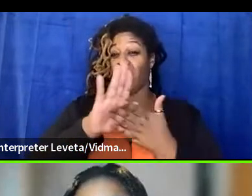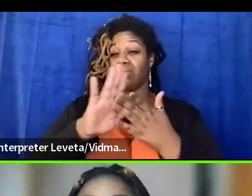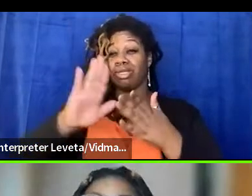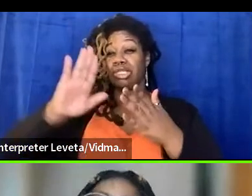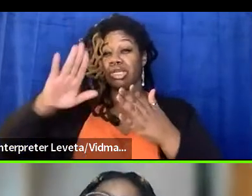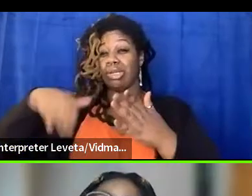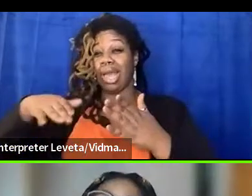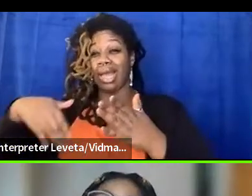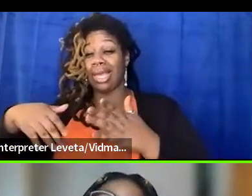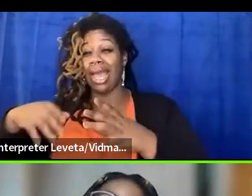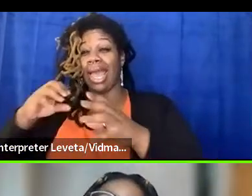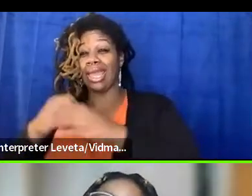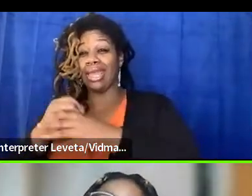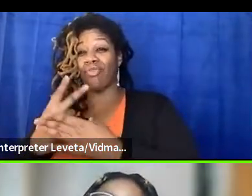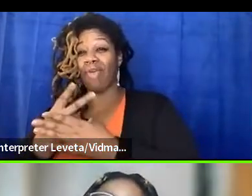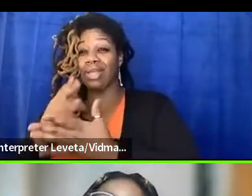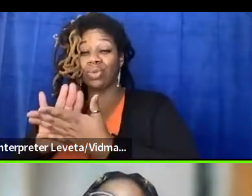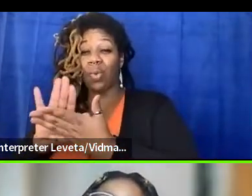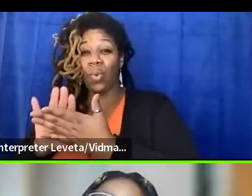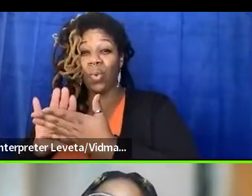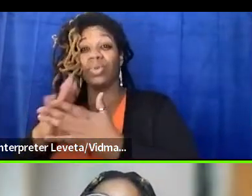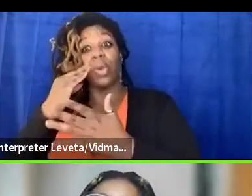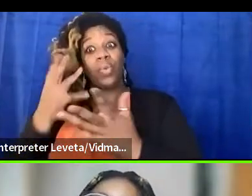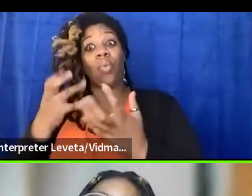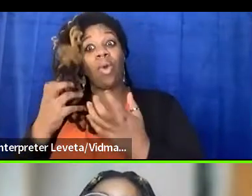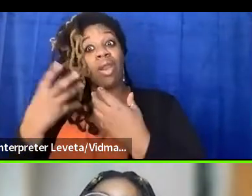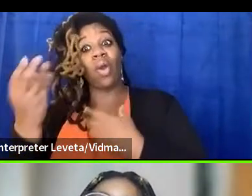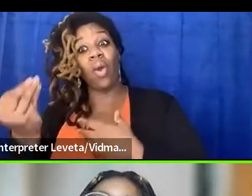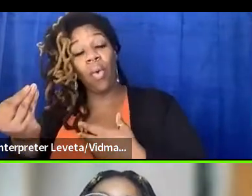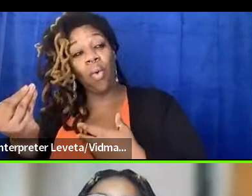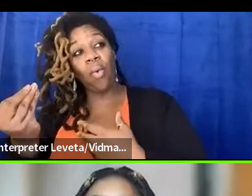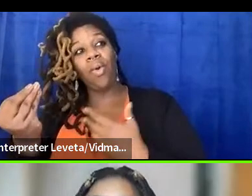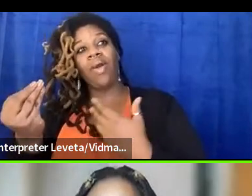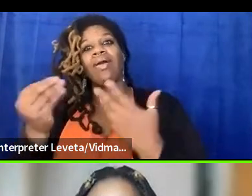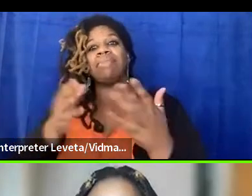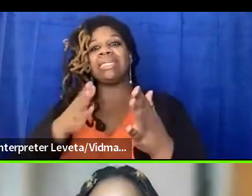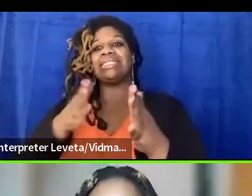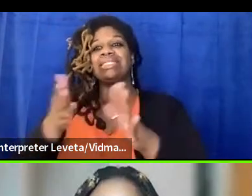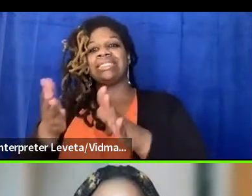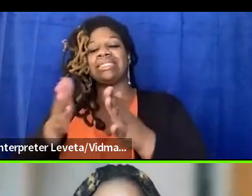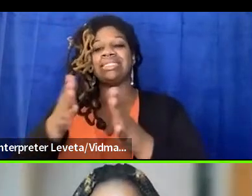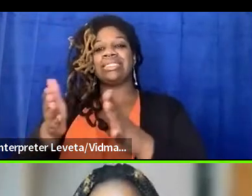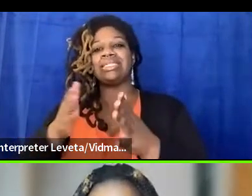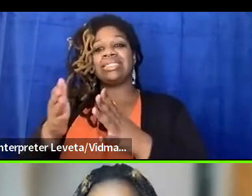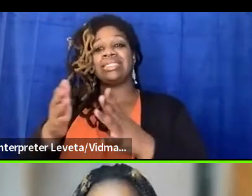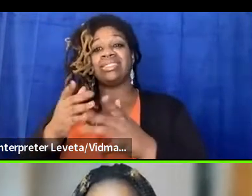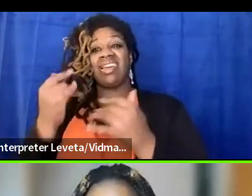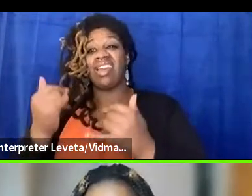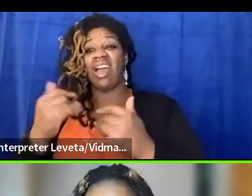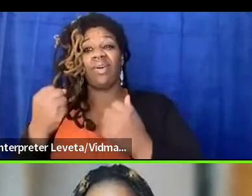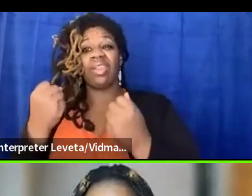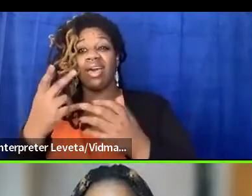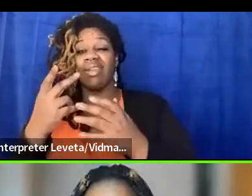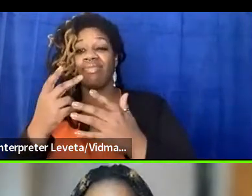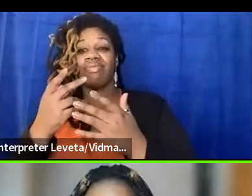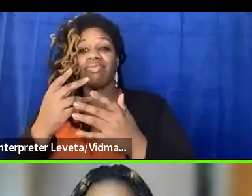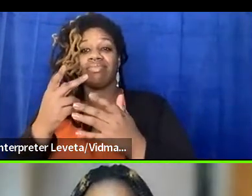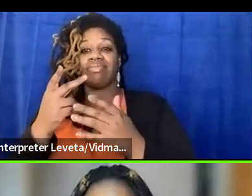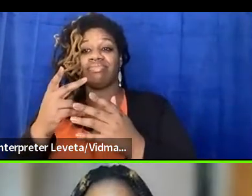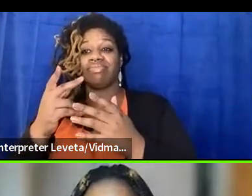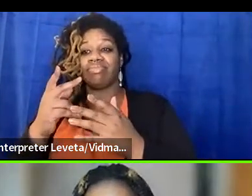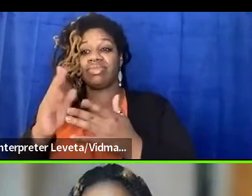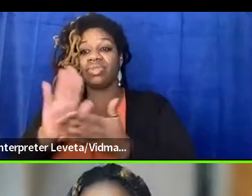to grad school. And a lot of places are increasingly requiring that you have a master's degree at least in order